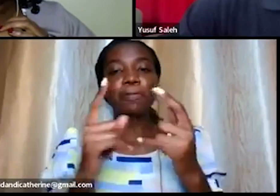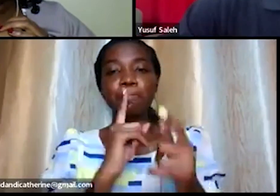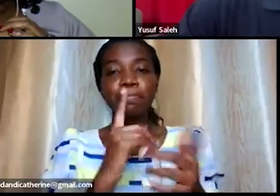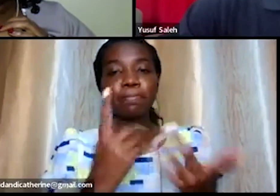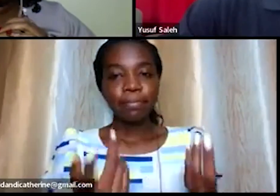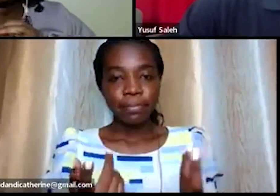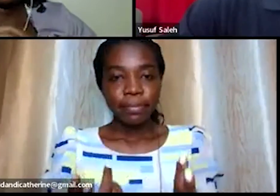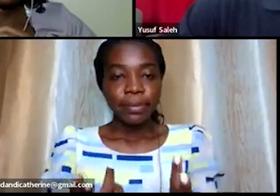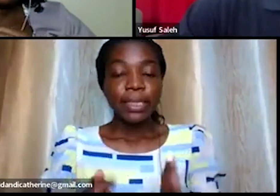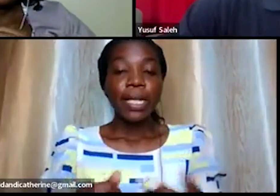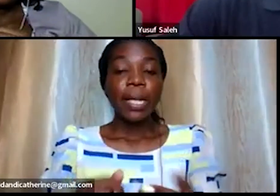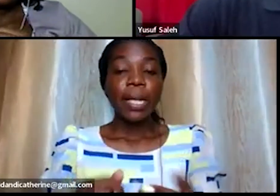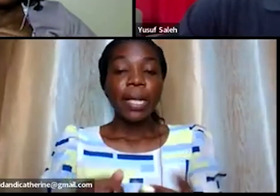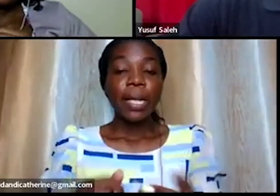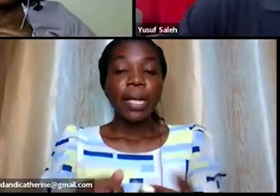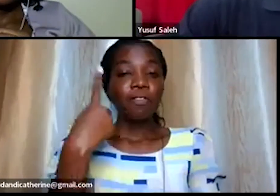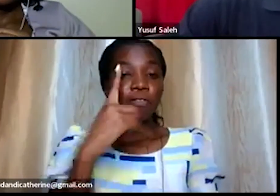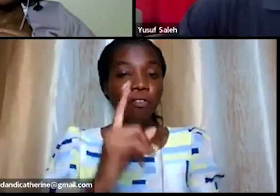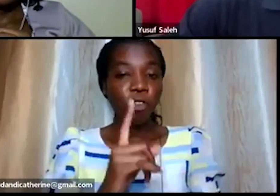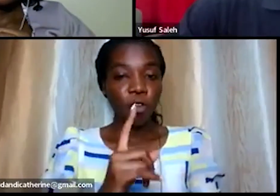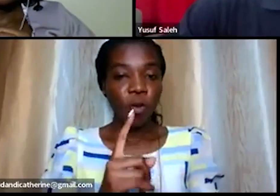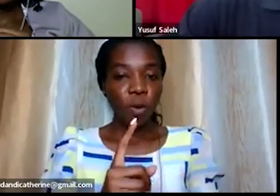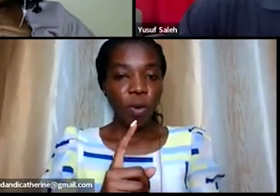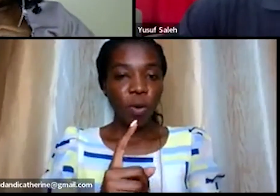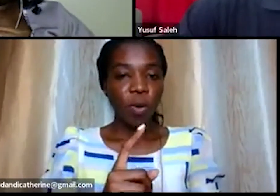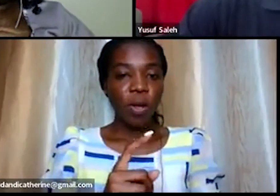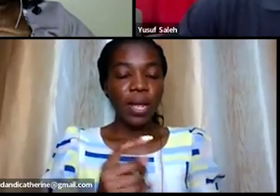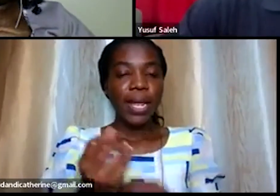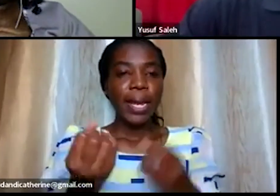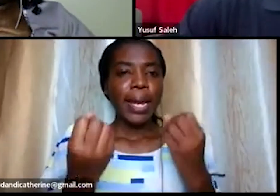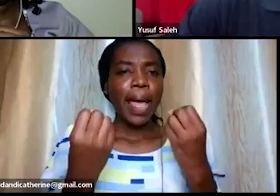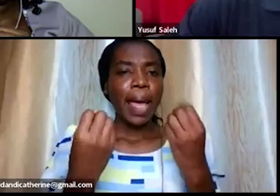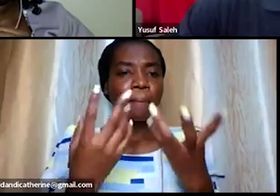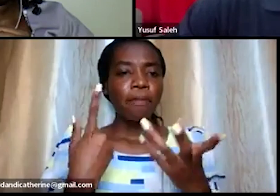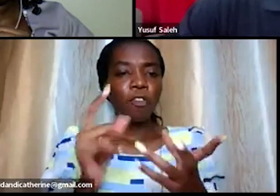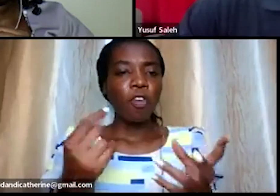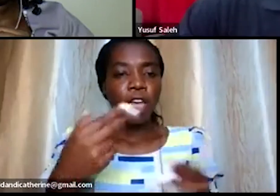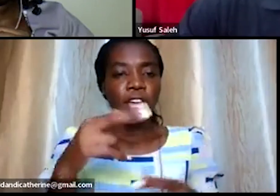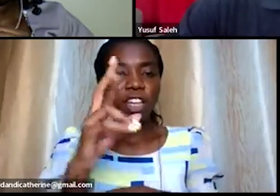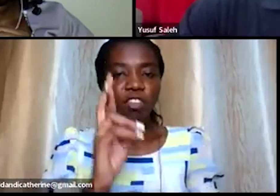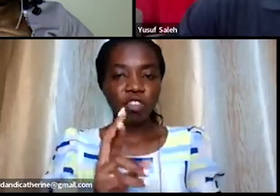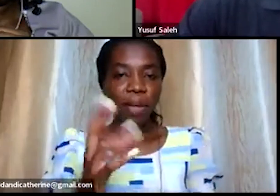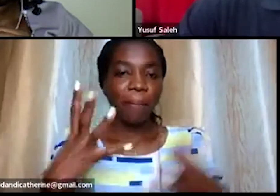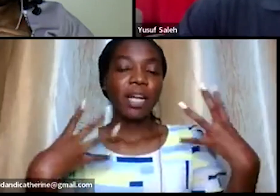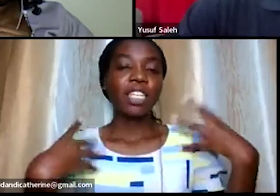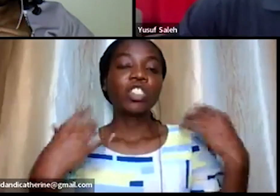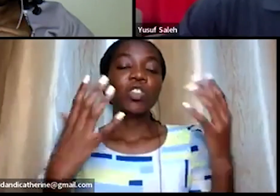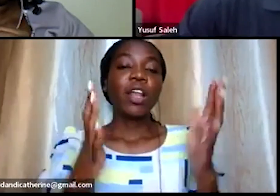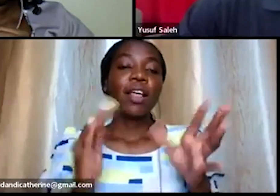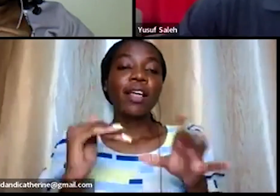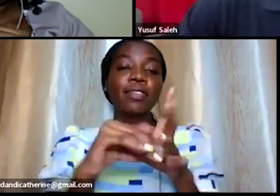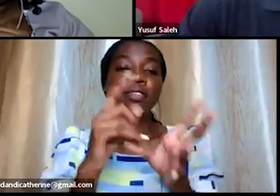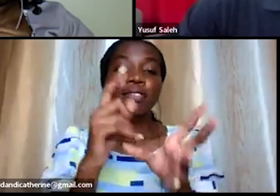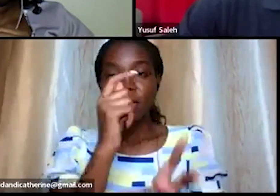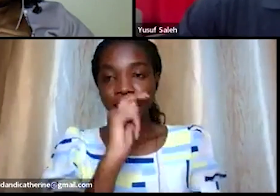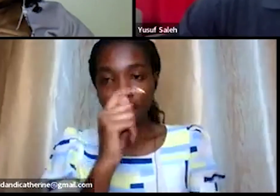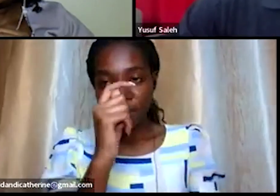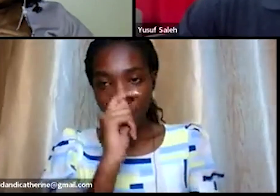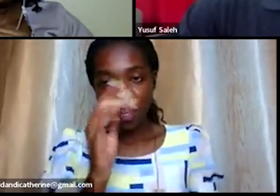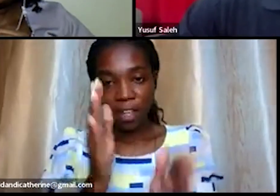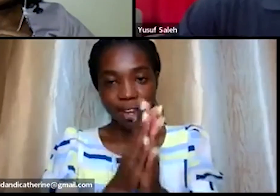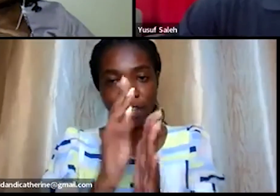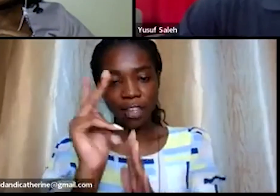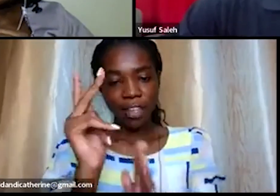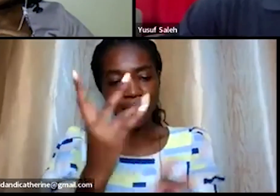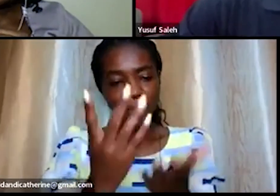the percentage of the number of HR practitioner in Tanzania and Kenya, perhaps